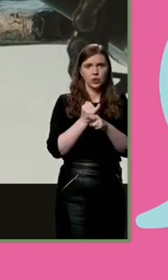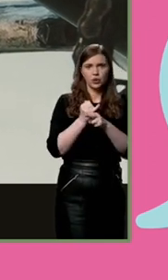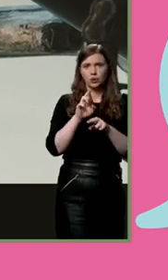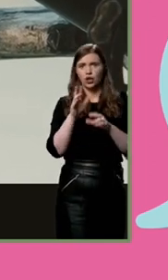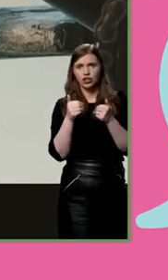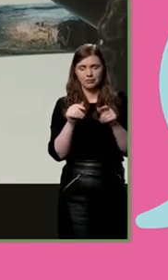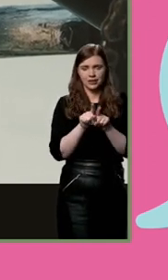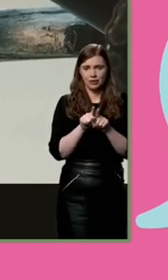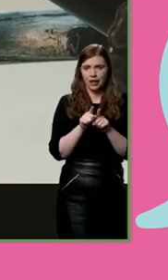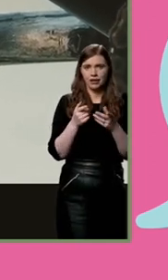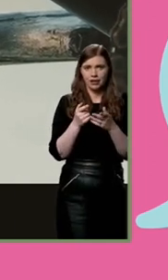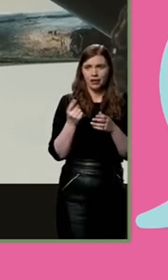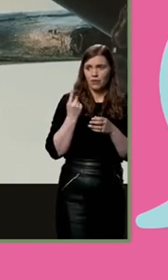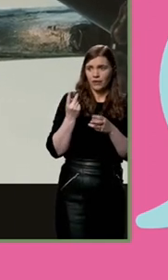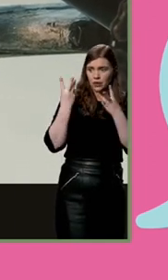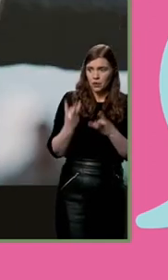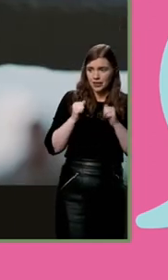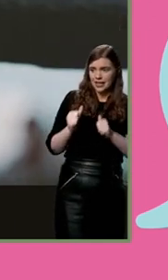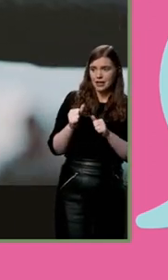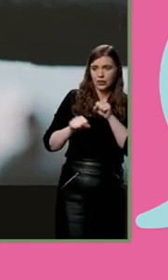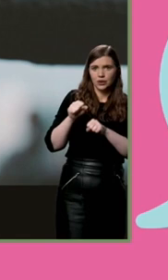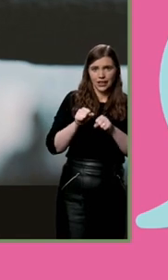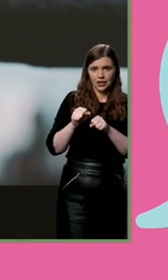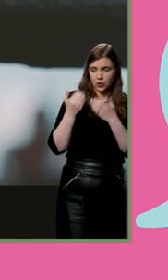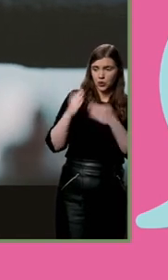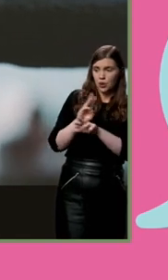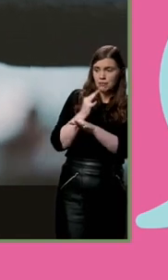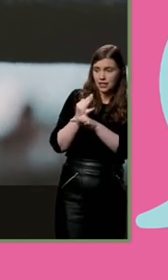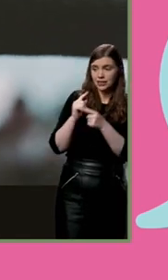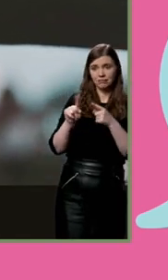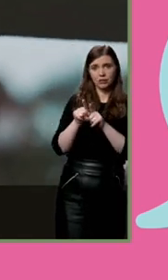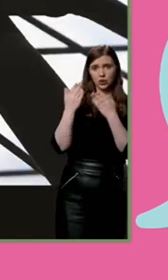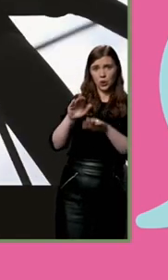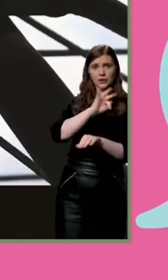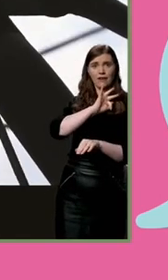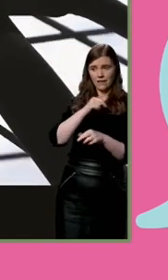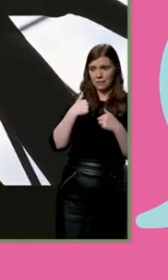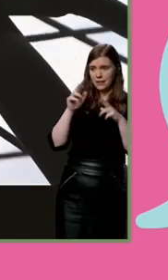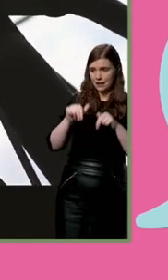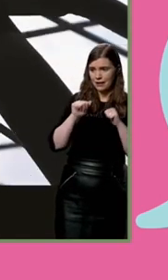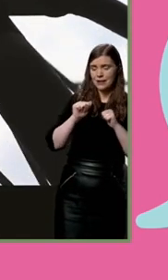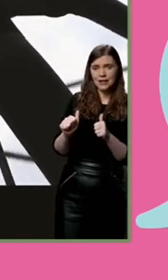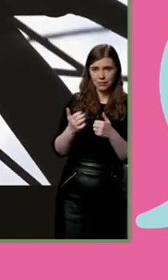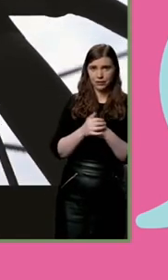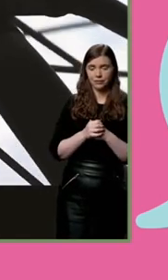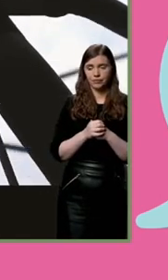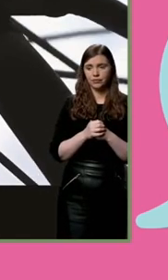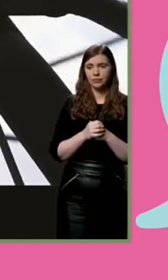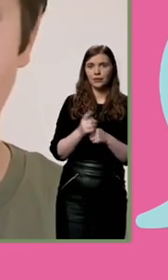the schools or the shops either. We don't really want to be able to cycle to show our parents and ourselves that we can do